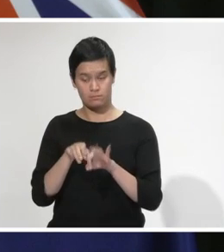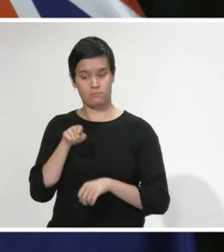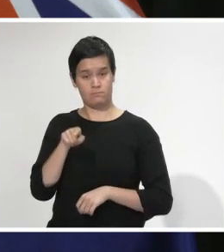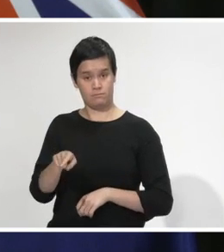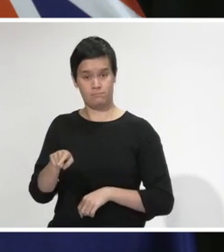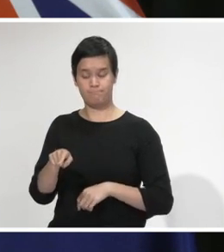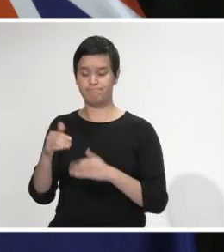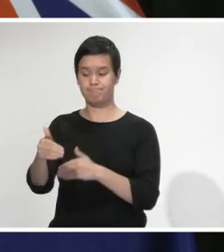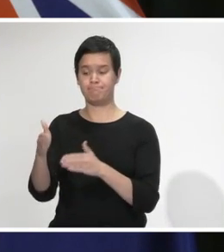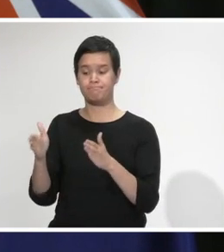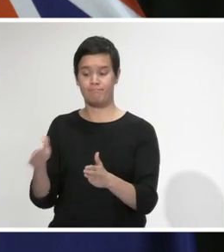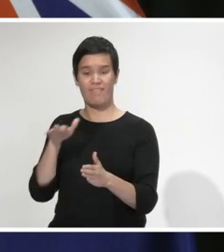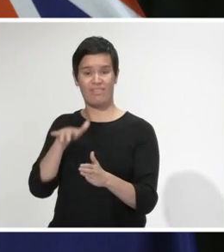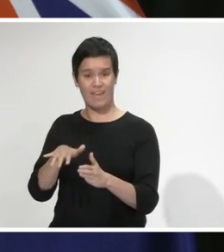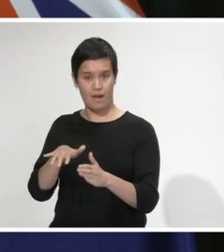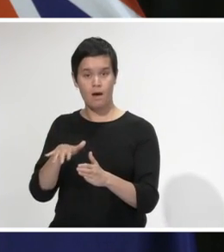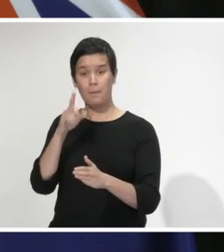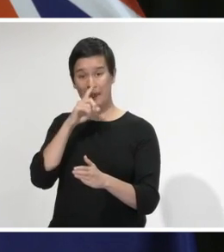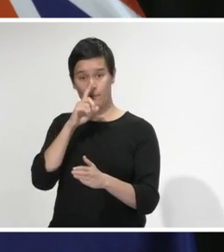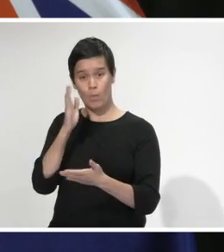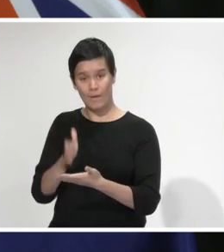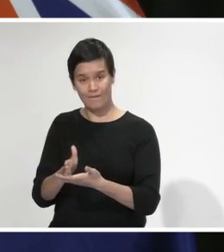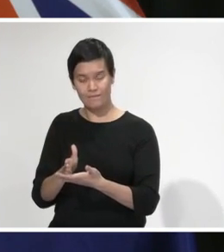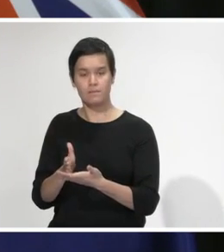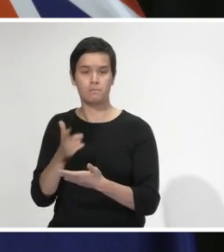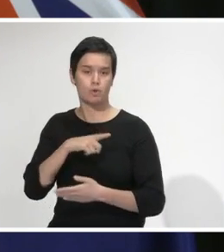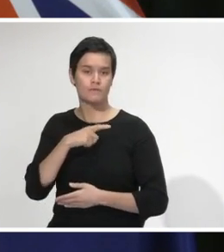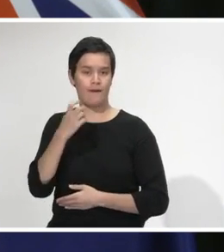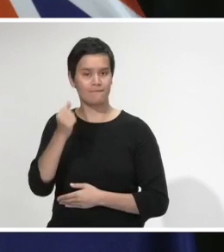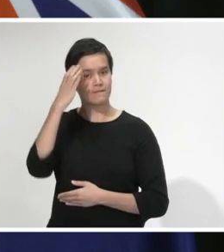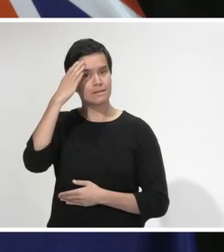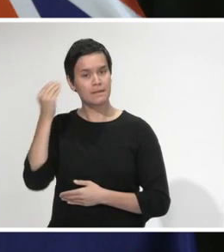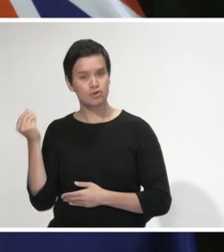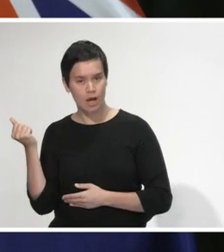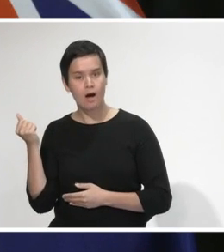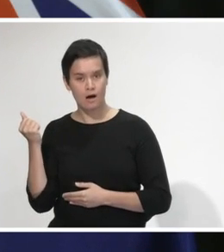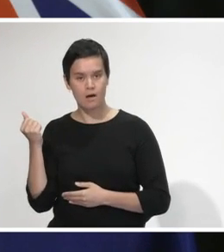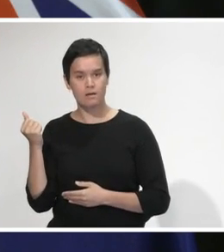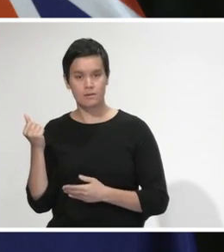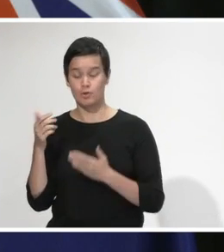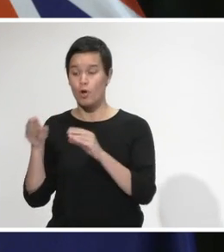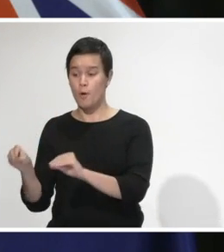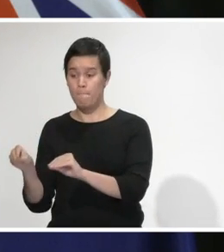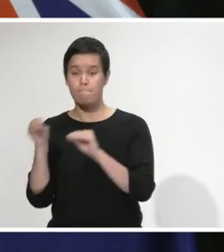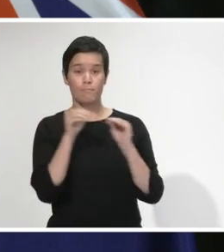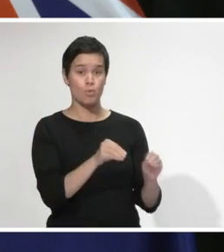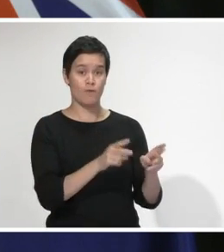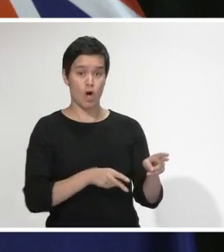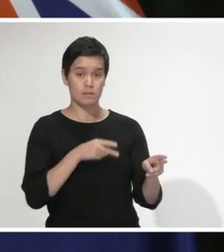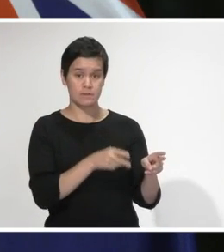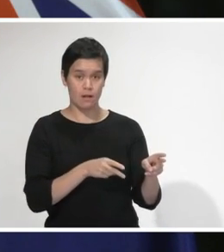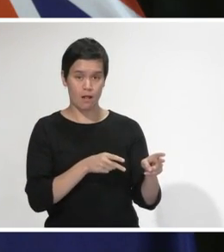psychogeriatric or dementia unit. The care they have been receiving is very consistent with the high level of care they were receiving